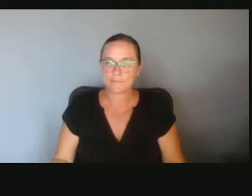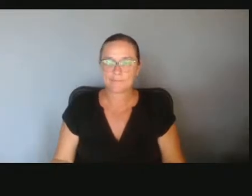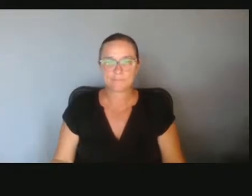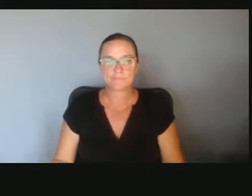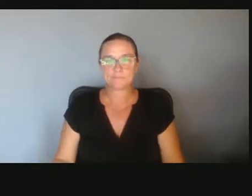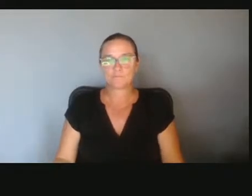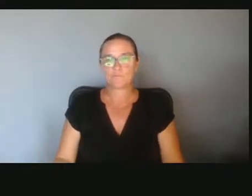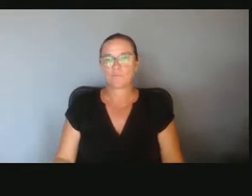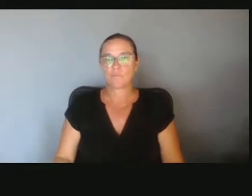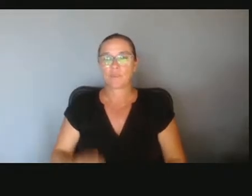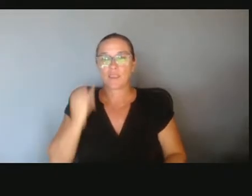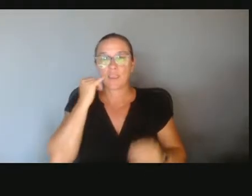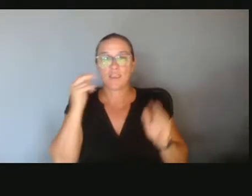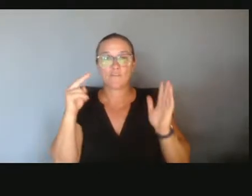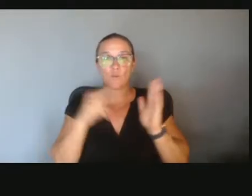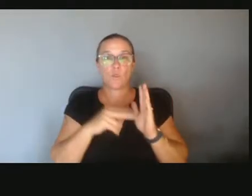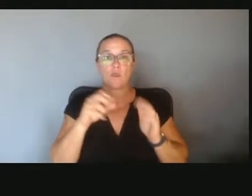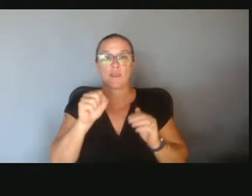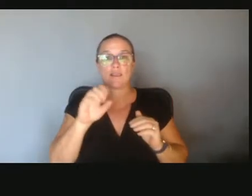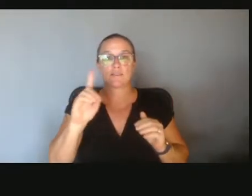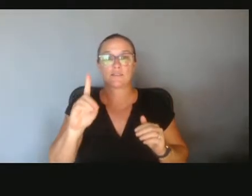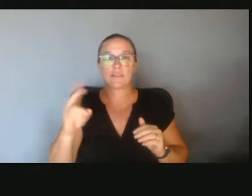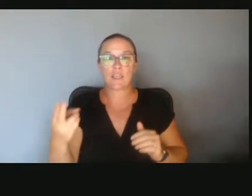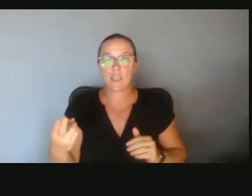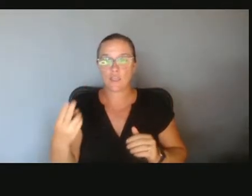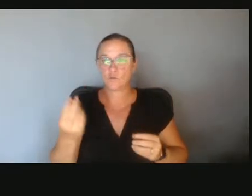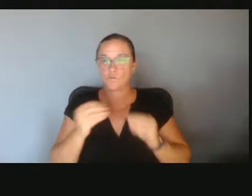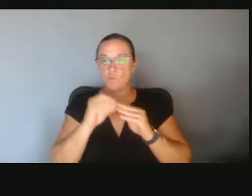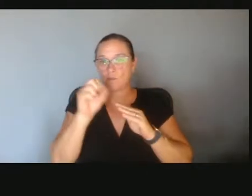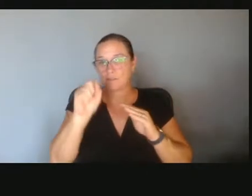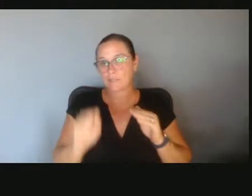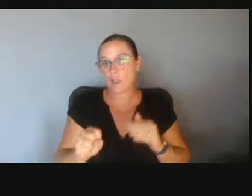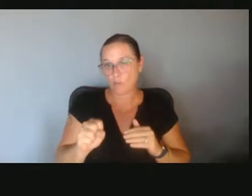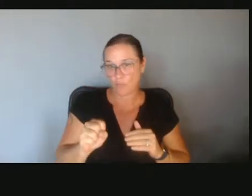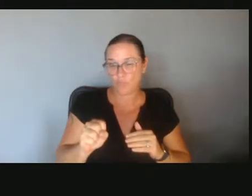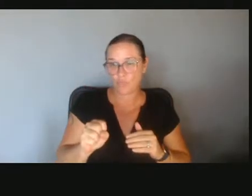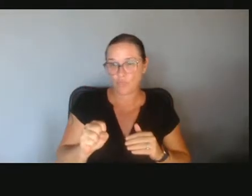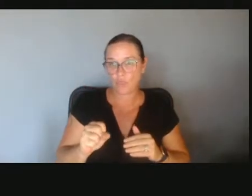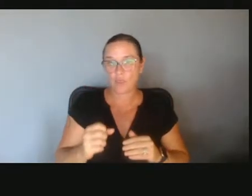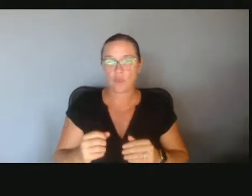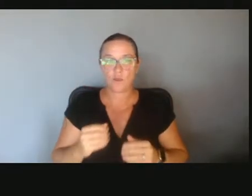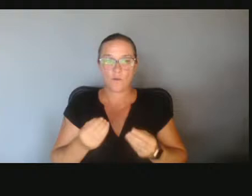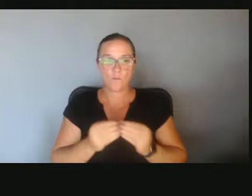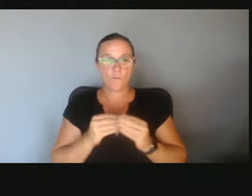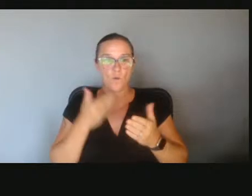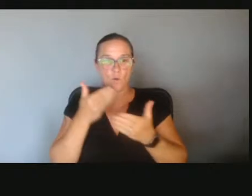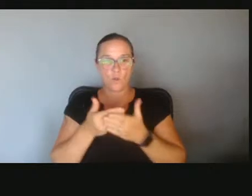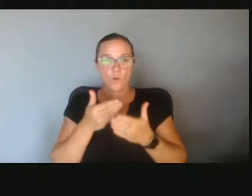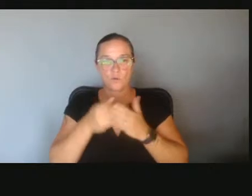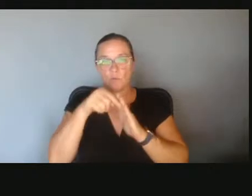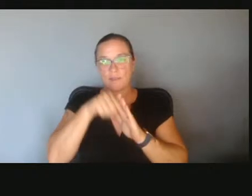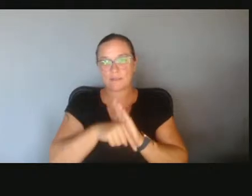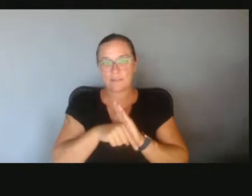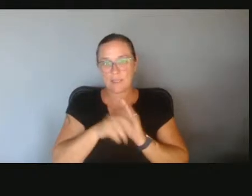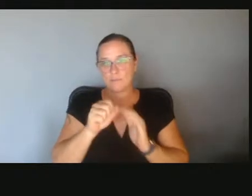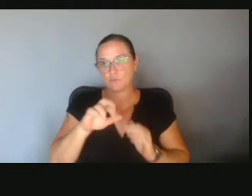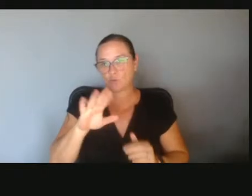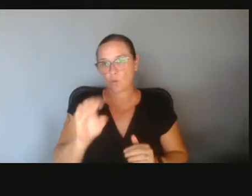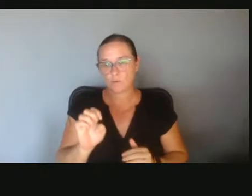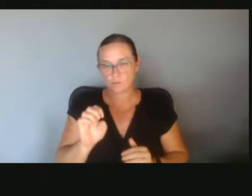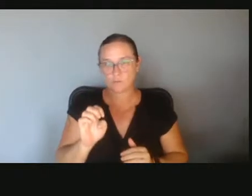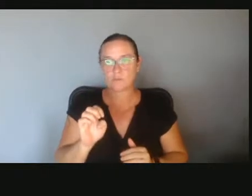And depending, if you look, here's a sand hill station that's a little bit further south, closer to that deeper source.